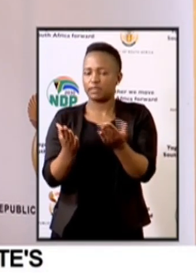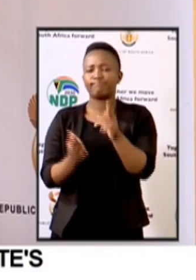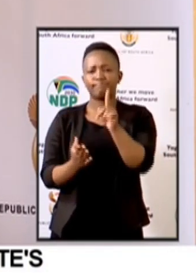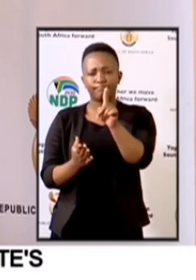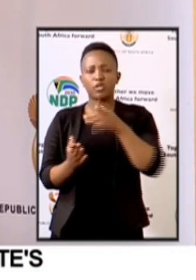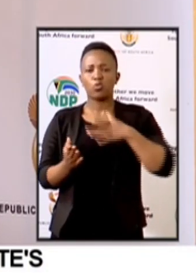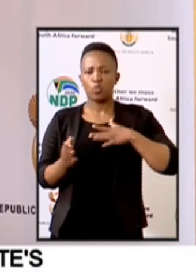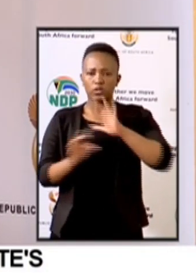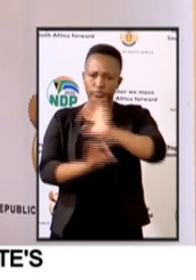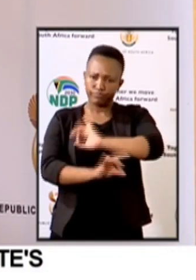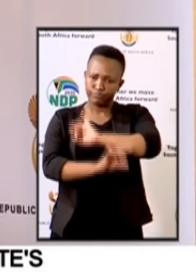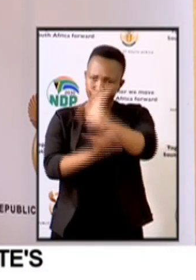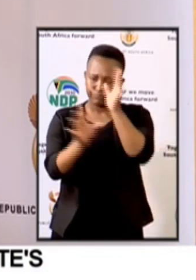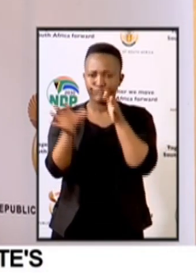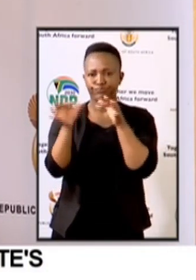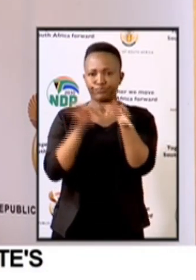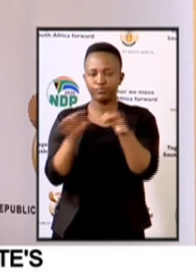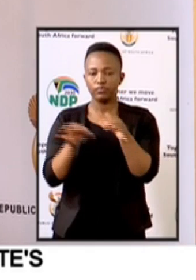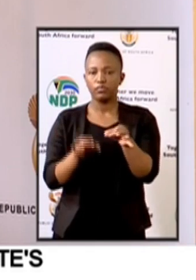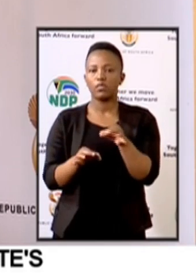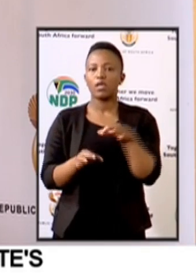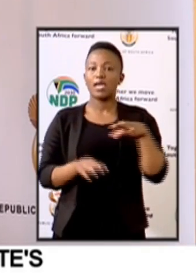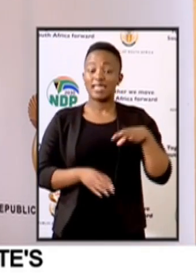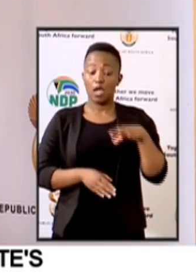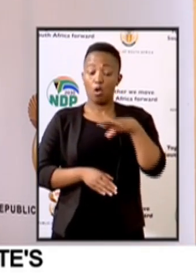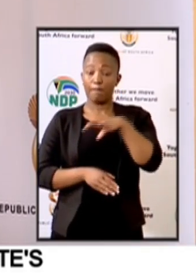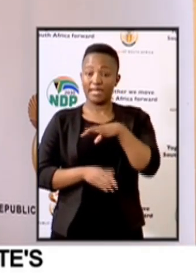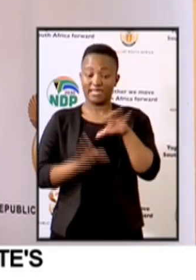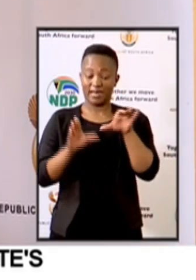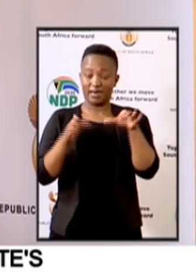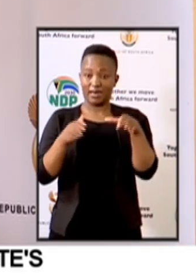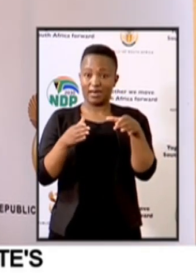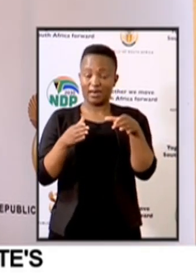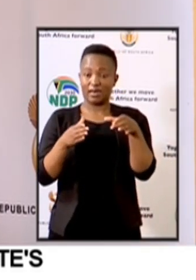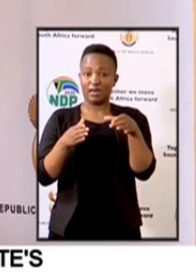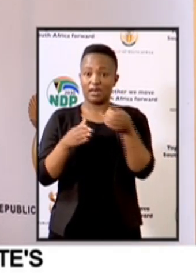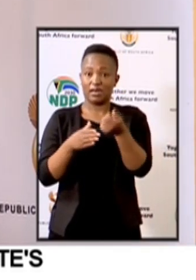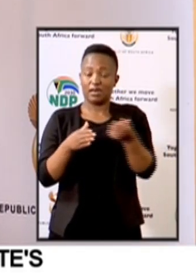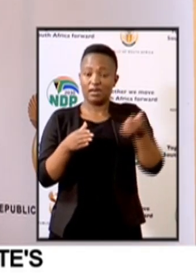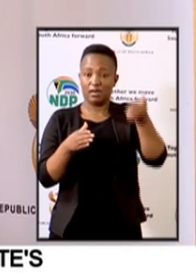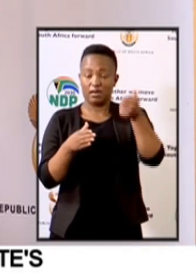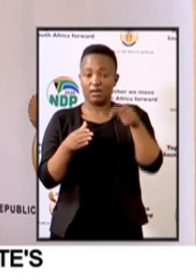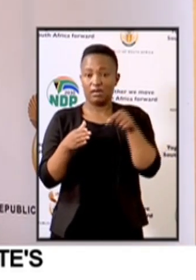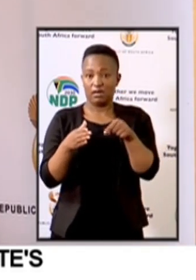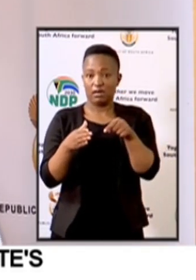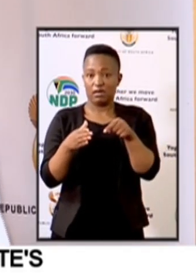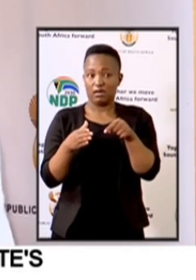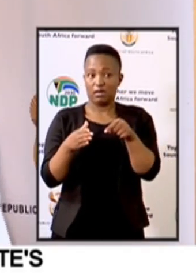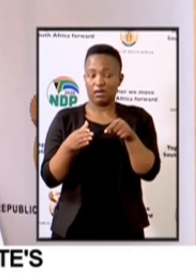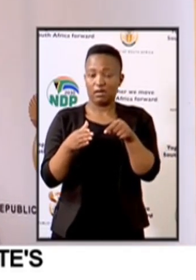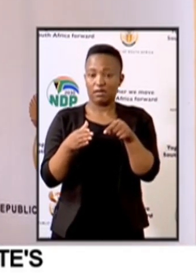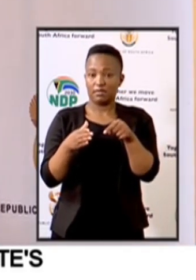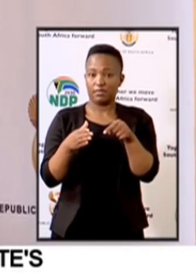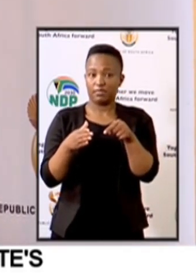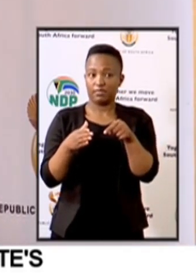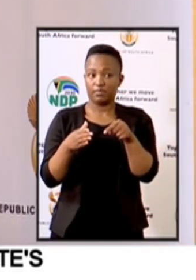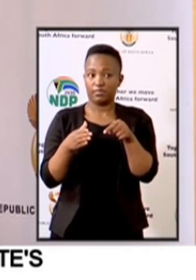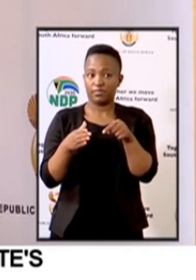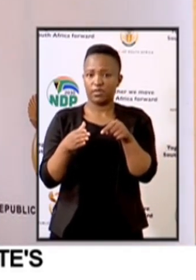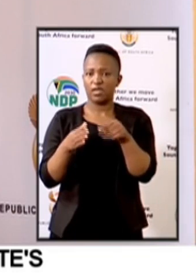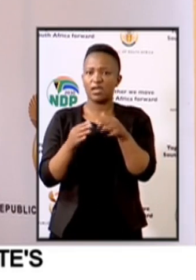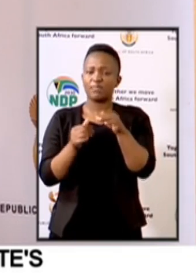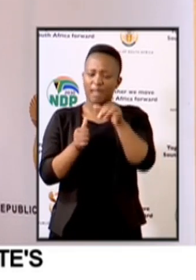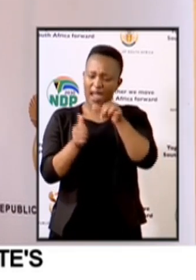that the Commission is in a category of